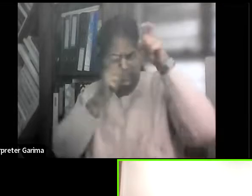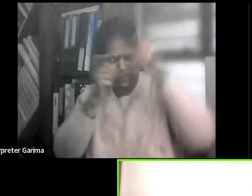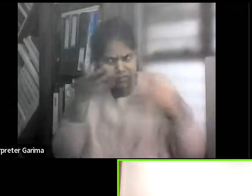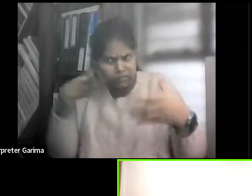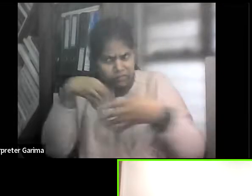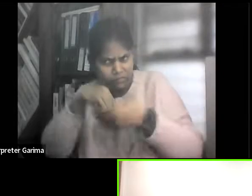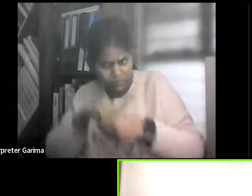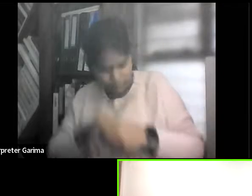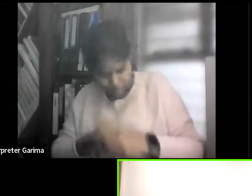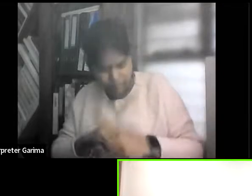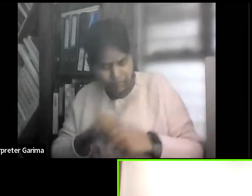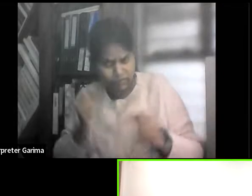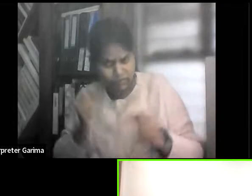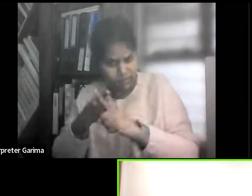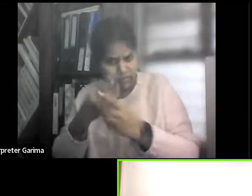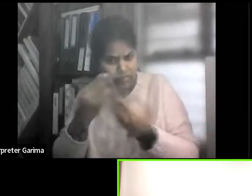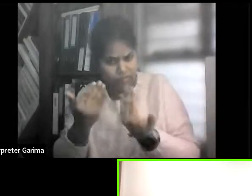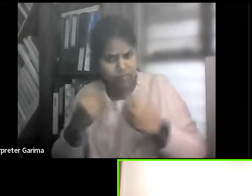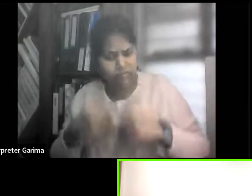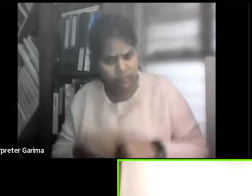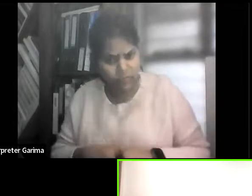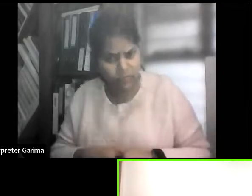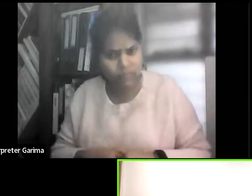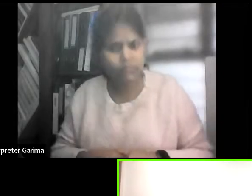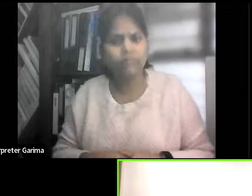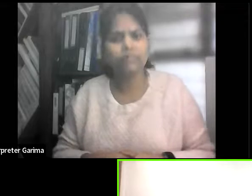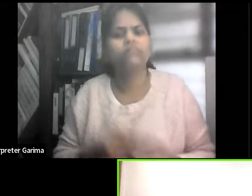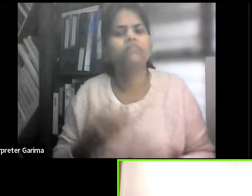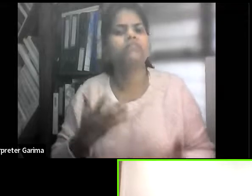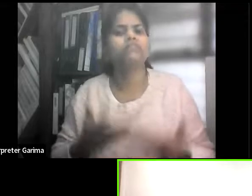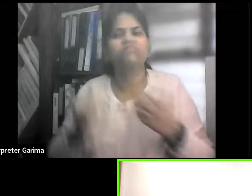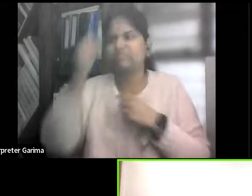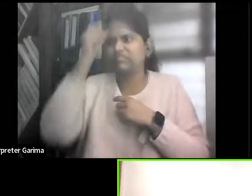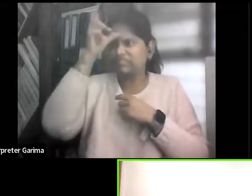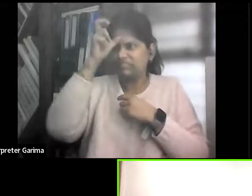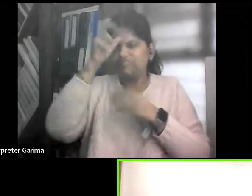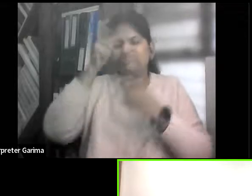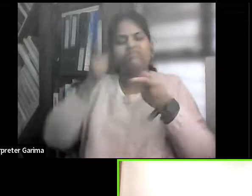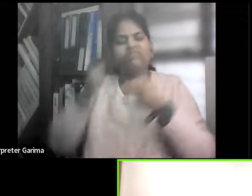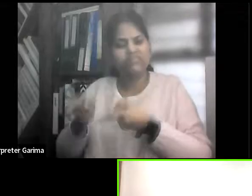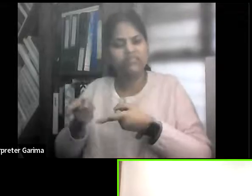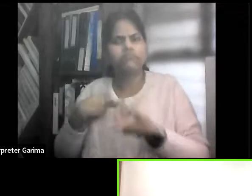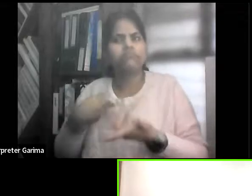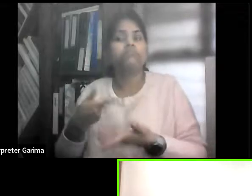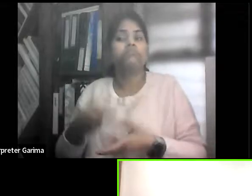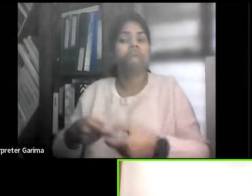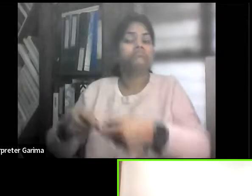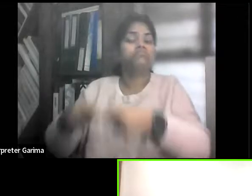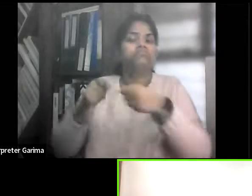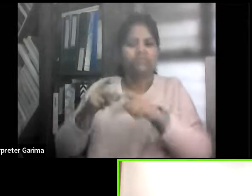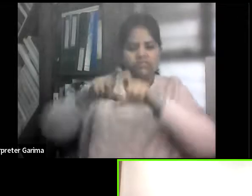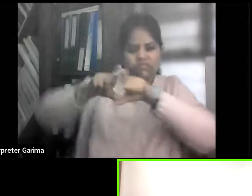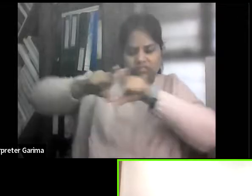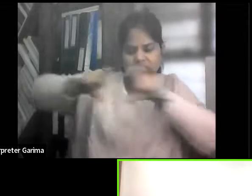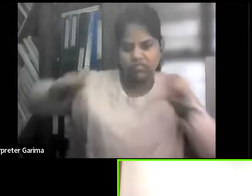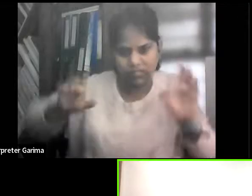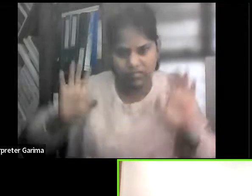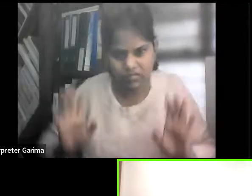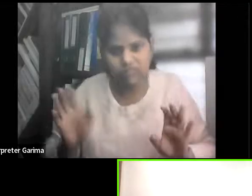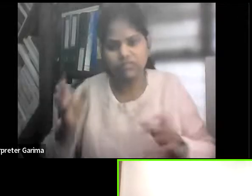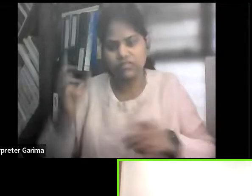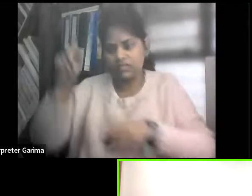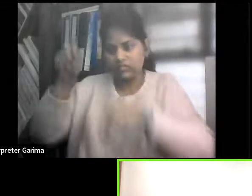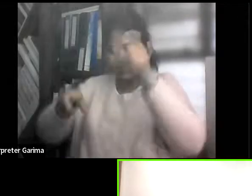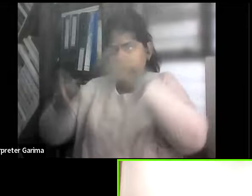the bracket of ableness. It may be then right to question the magnified celebration of ability that eludes the audience from